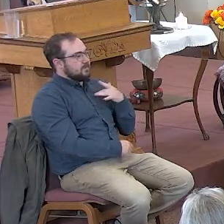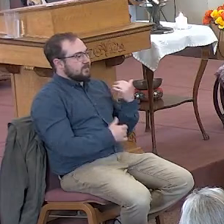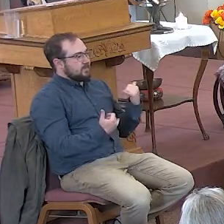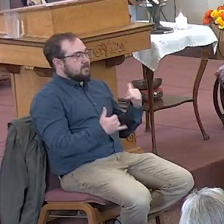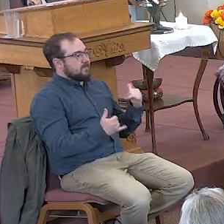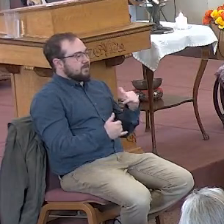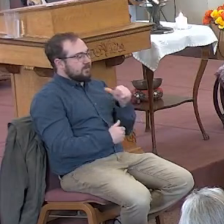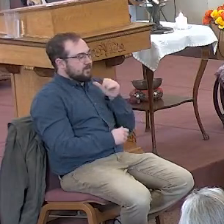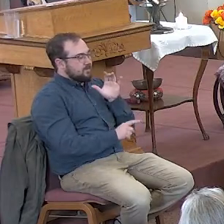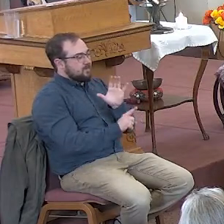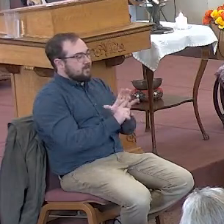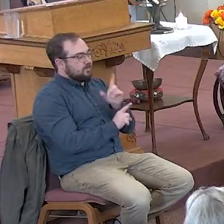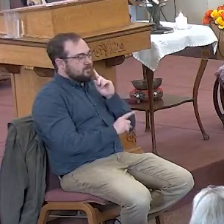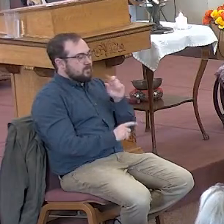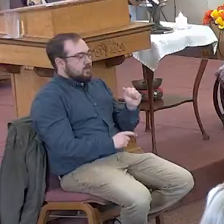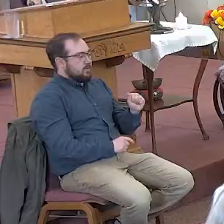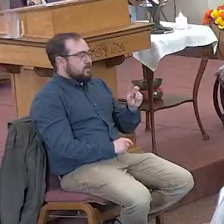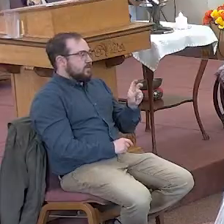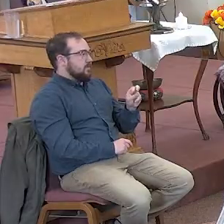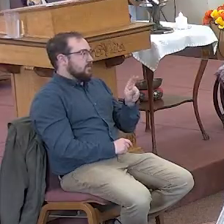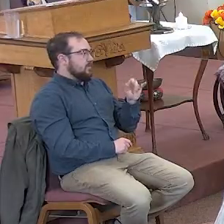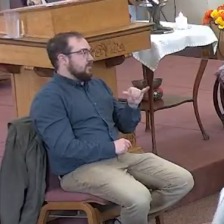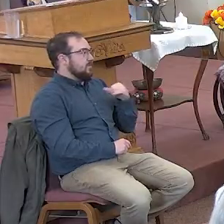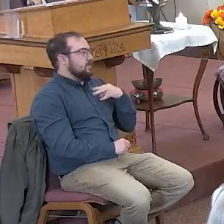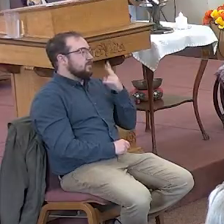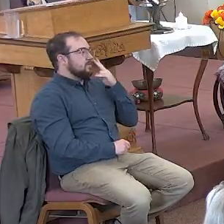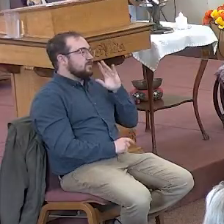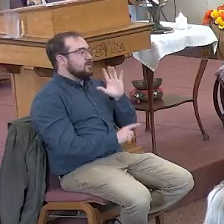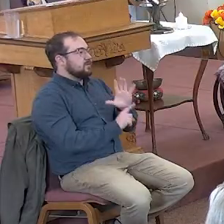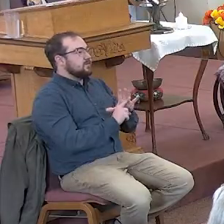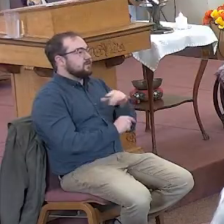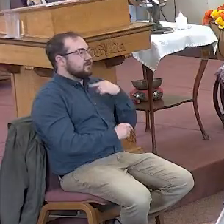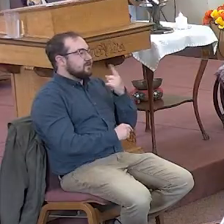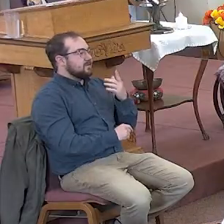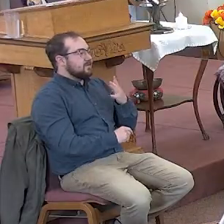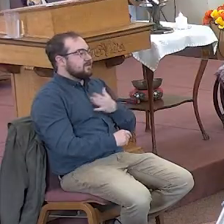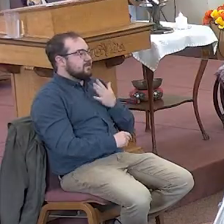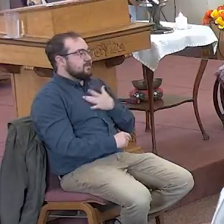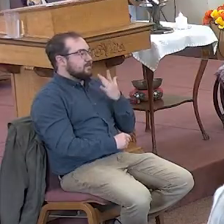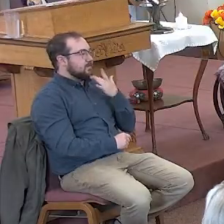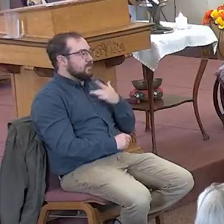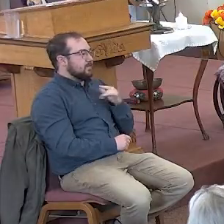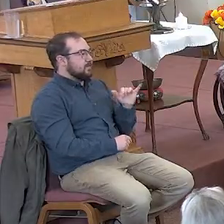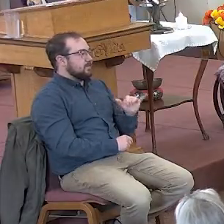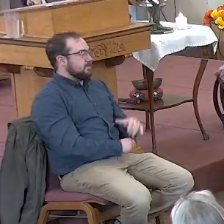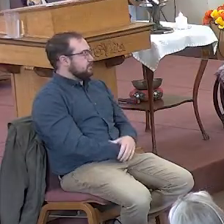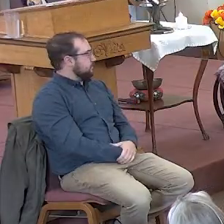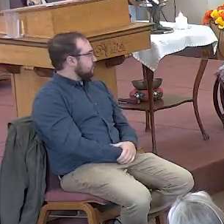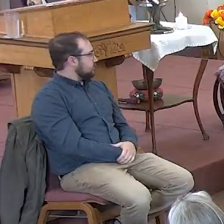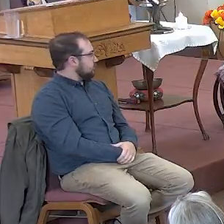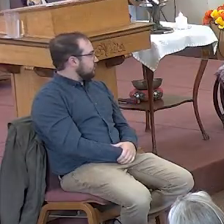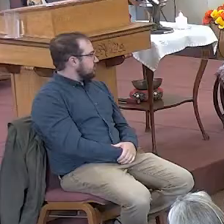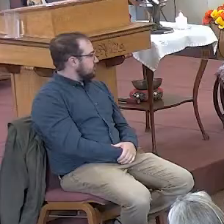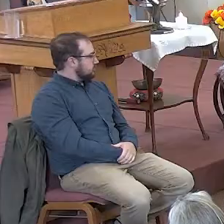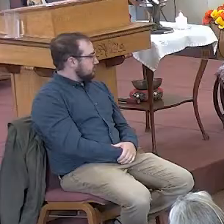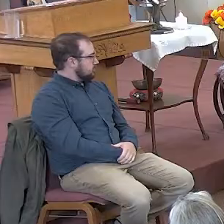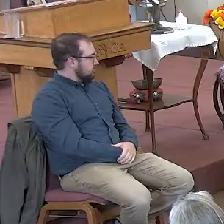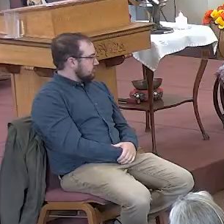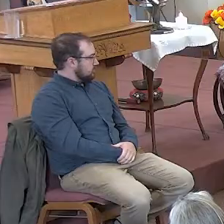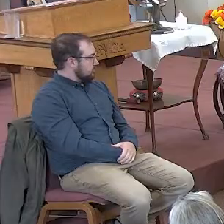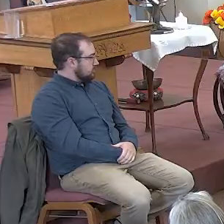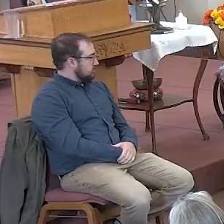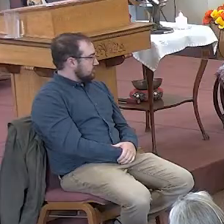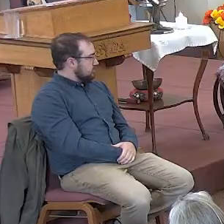not hers. It's for Avery. If you guys see Avery, you should tell her happy birthday too. And then if there is another